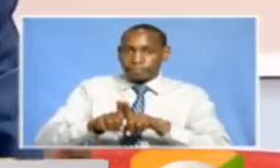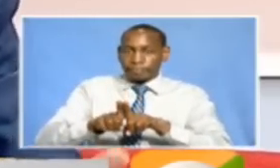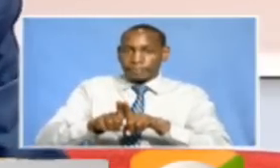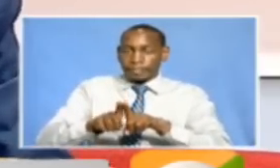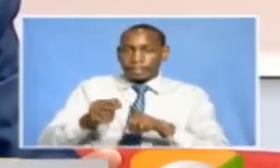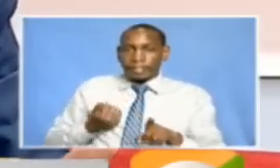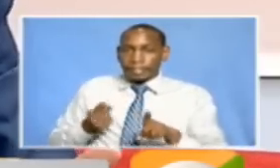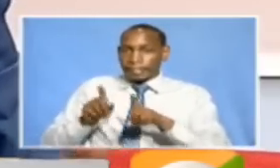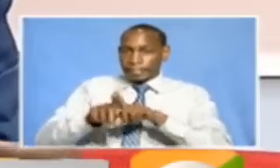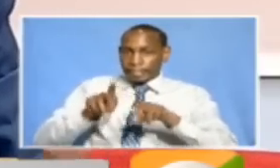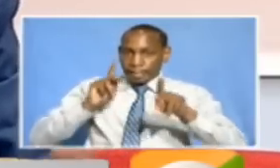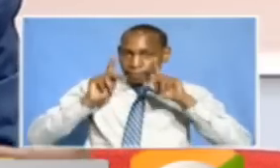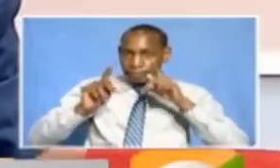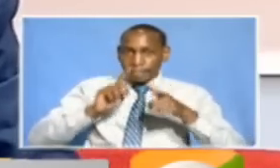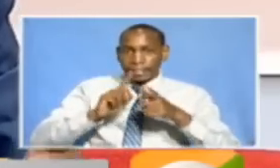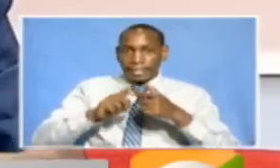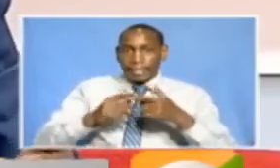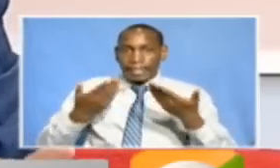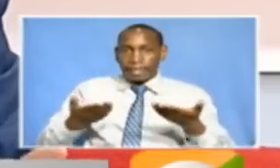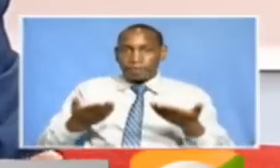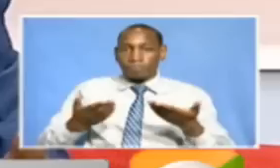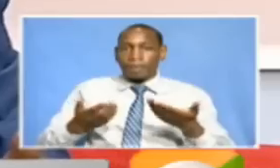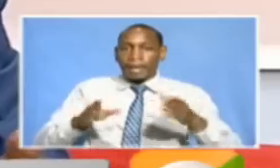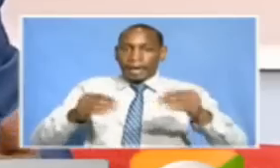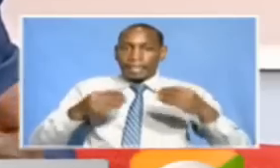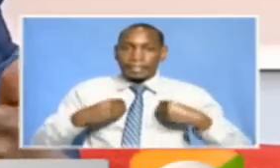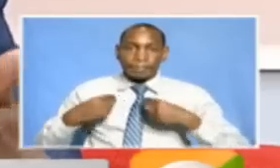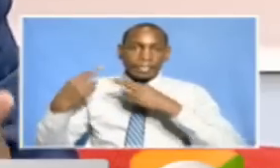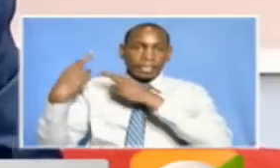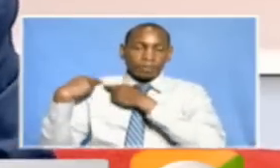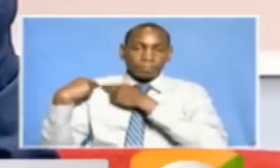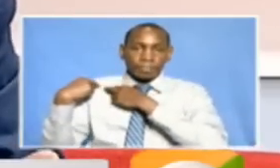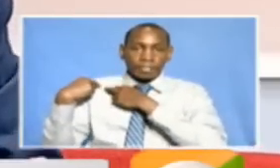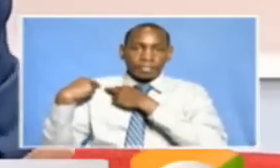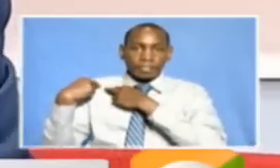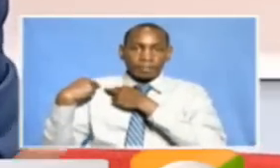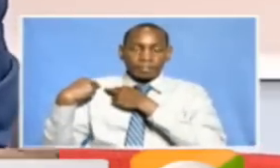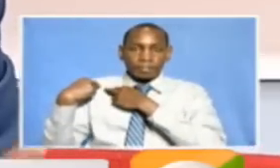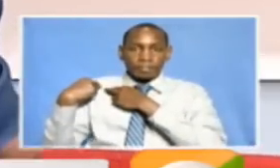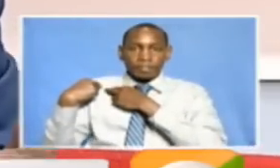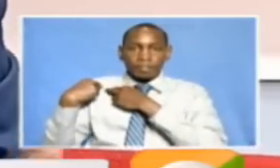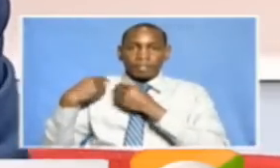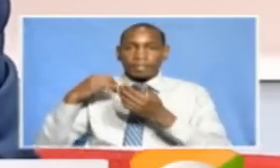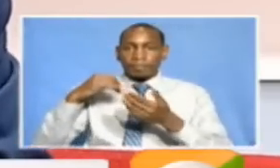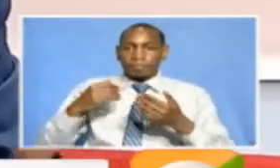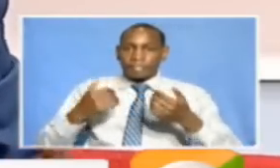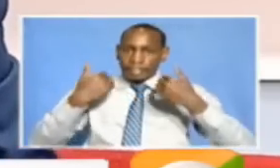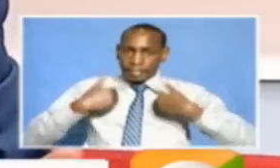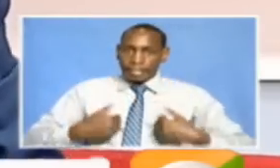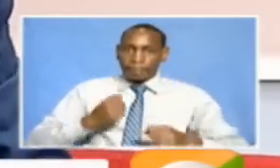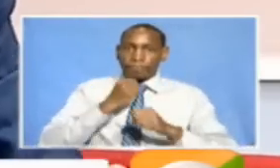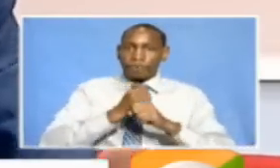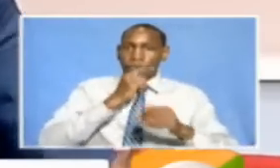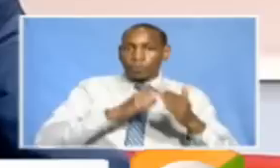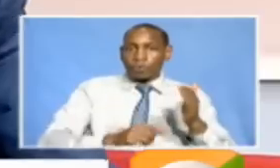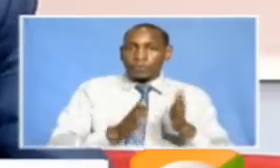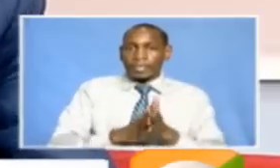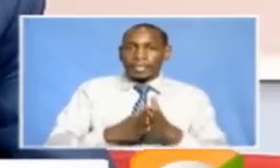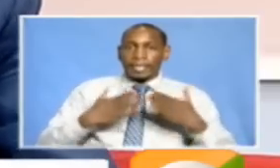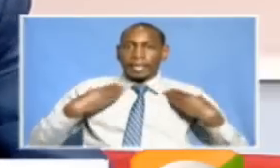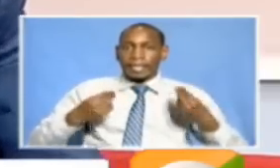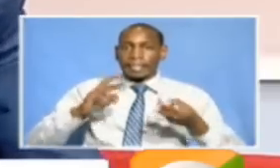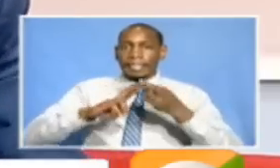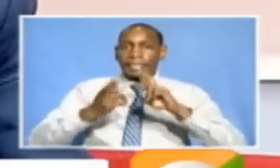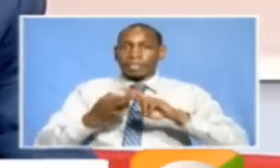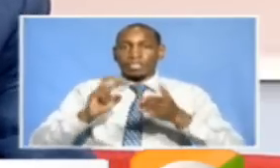sister perspective, then now taking responsibility in terms of what should I do and what is a healthy relationship, because